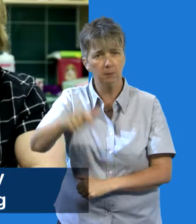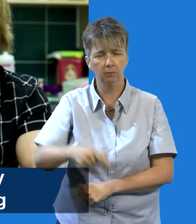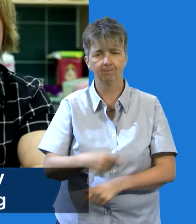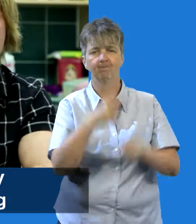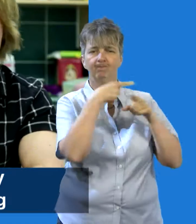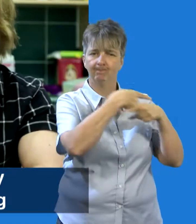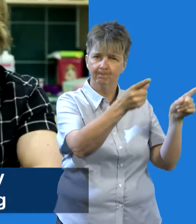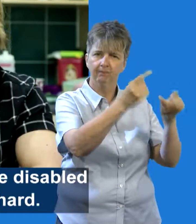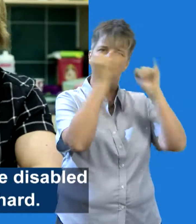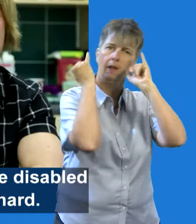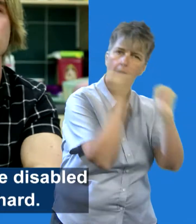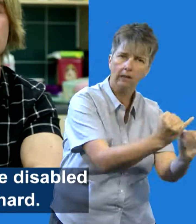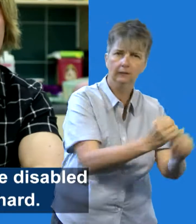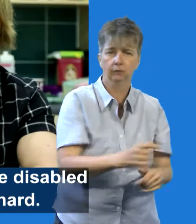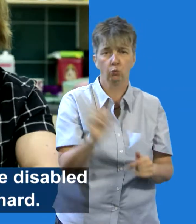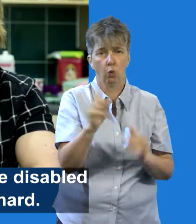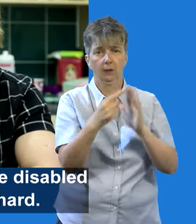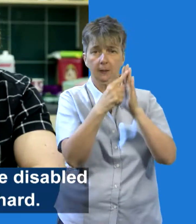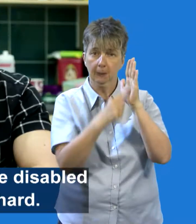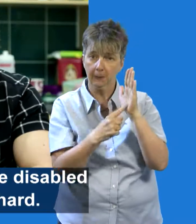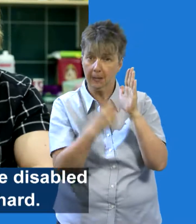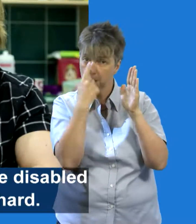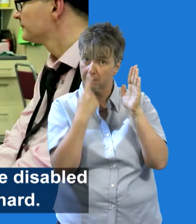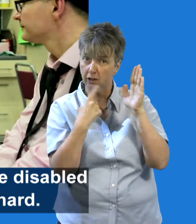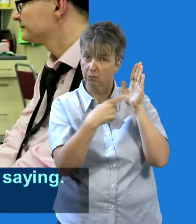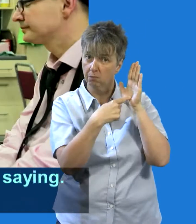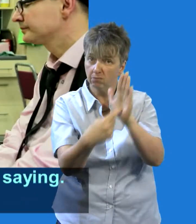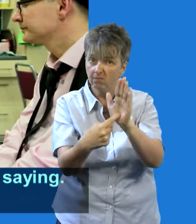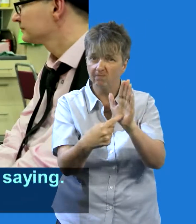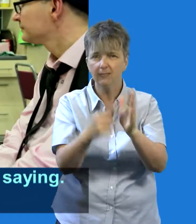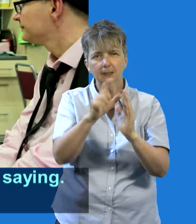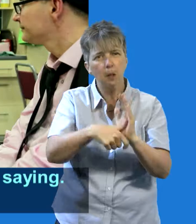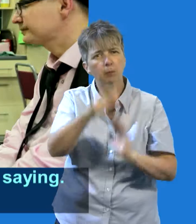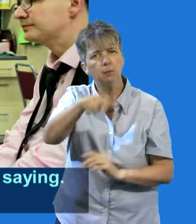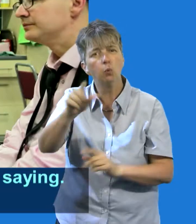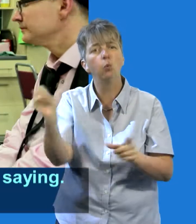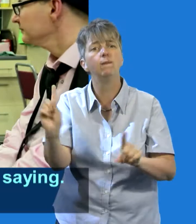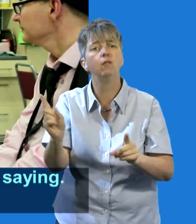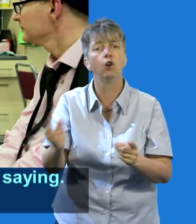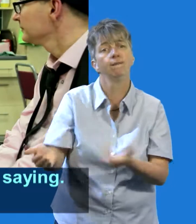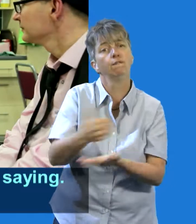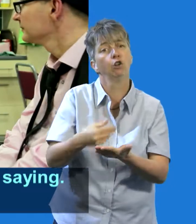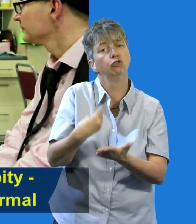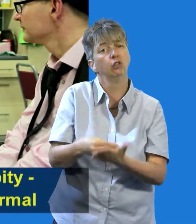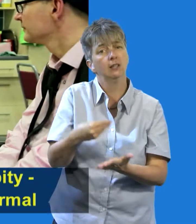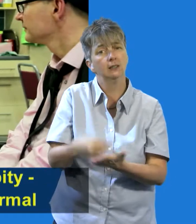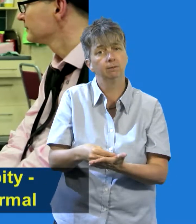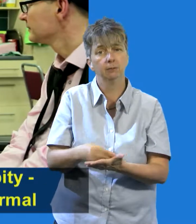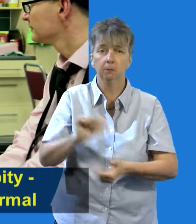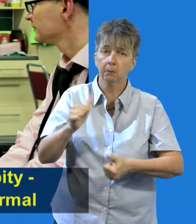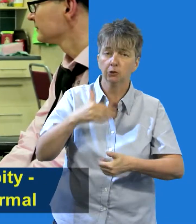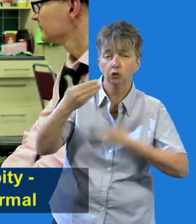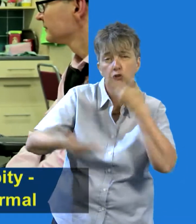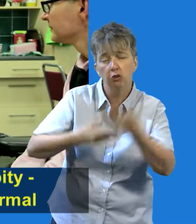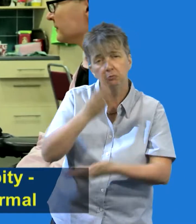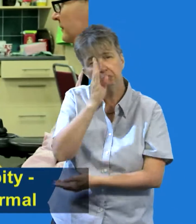awful, someone crying because they've recently become disabled or because their life's really hard. And I fully agree with what it's We exactly don't what we want say. sympathy or pity. It's